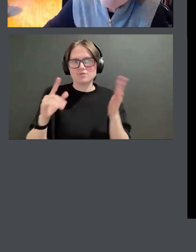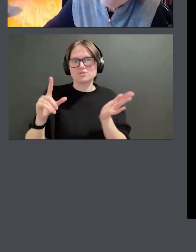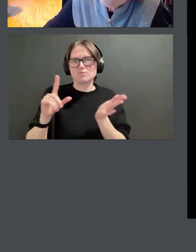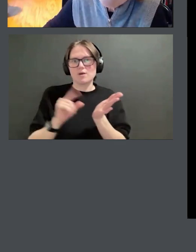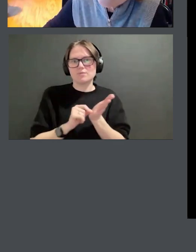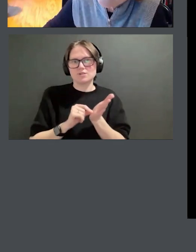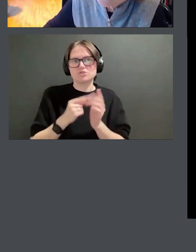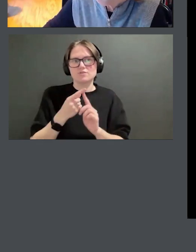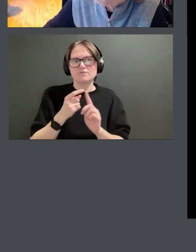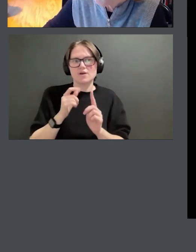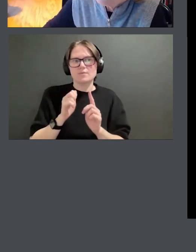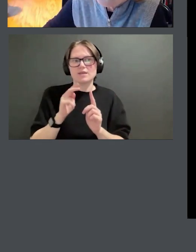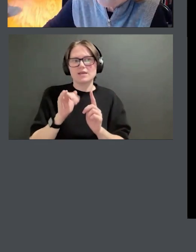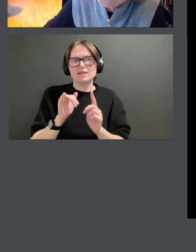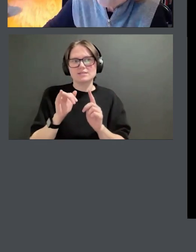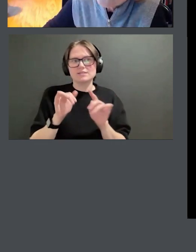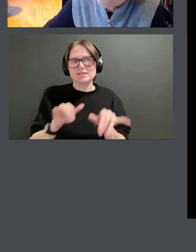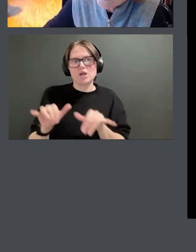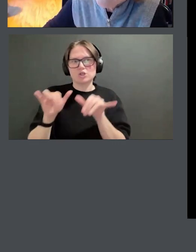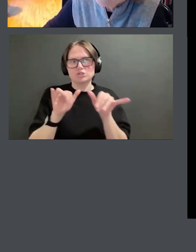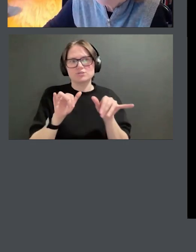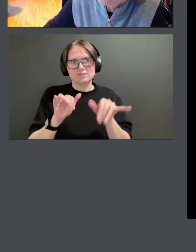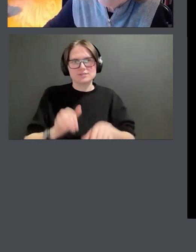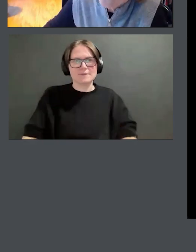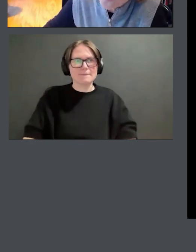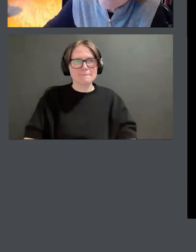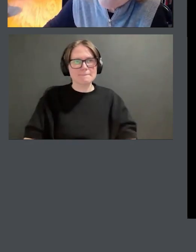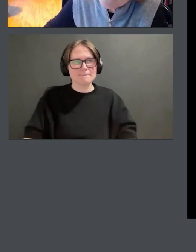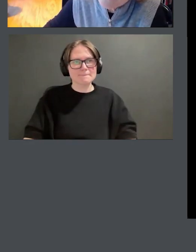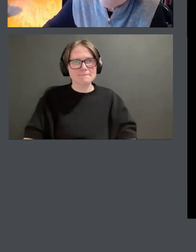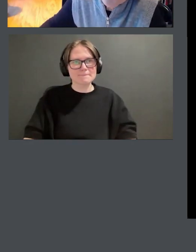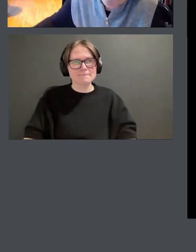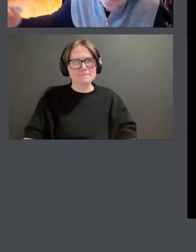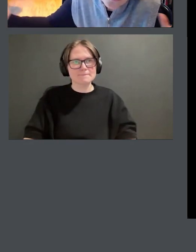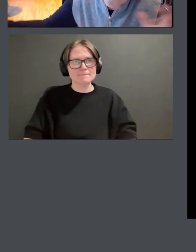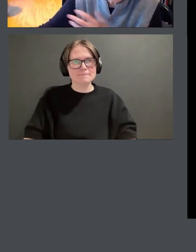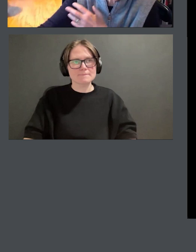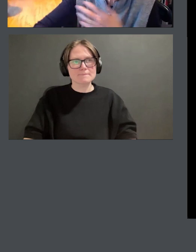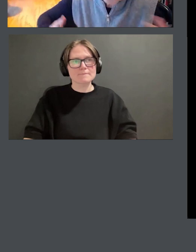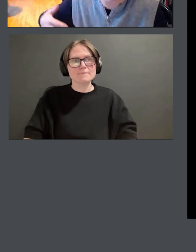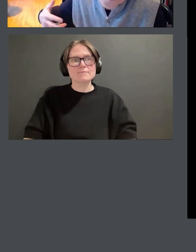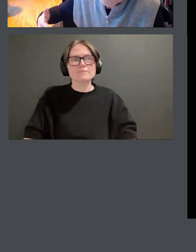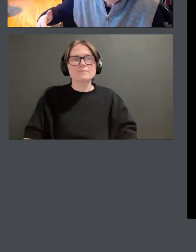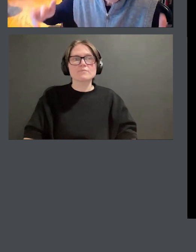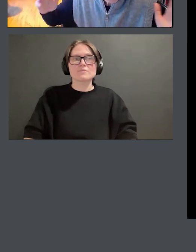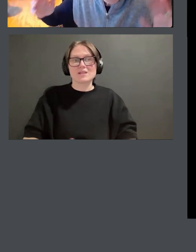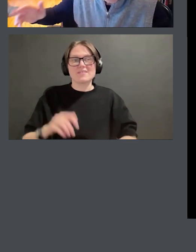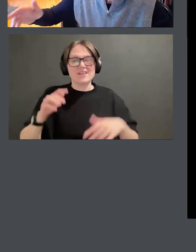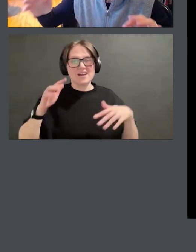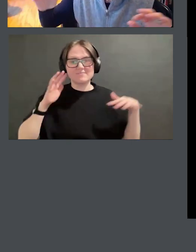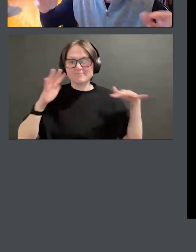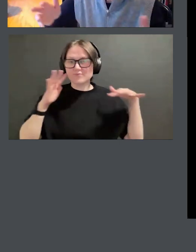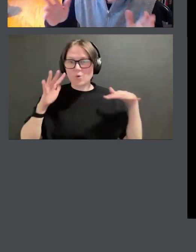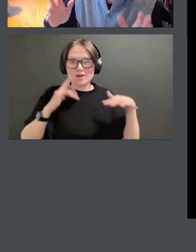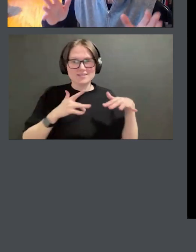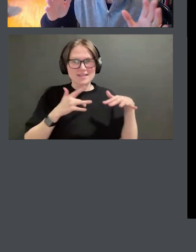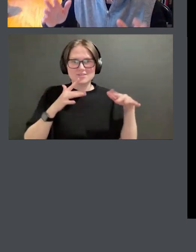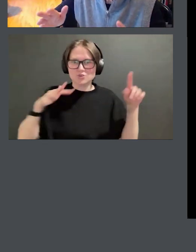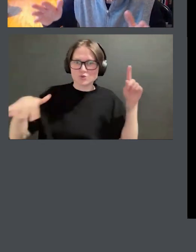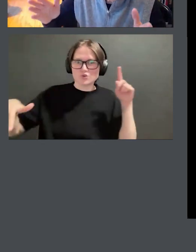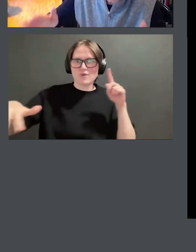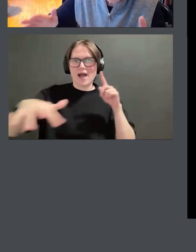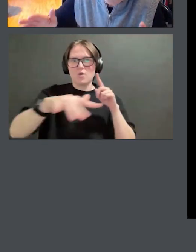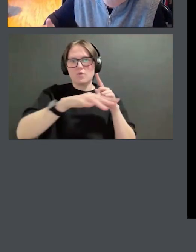ANSI standards. And that noise tends to surround children. Again, it's not just